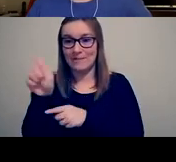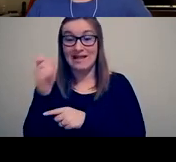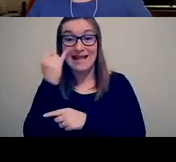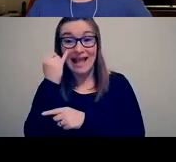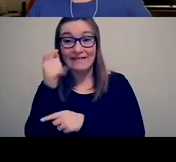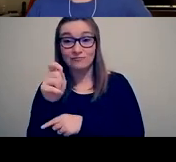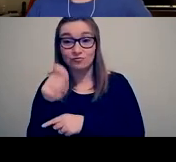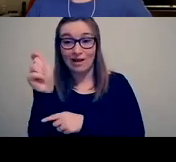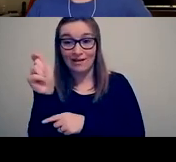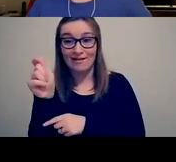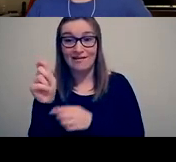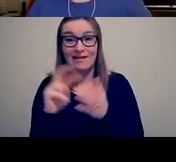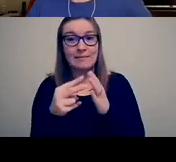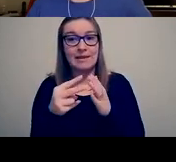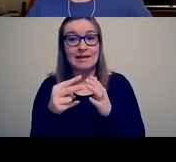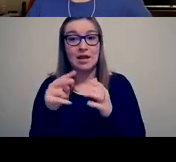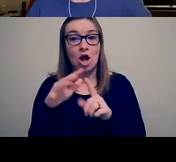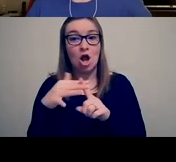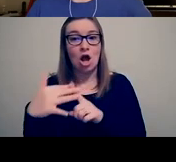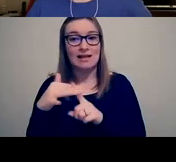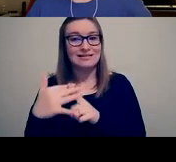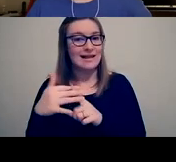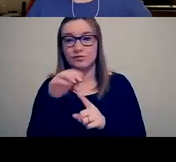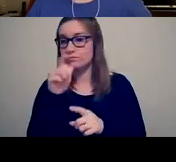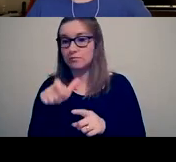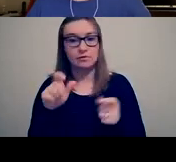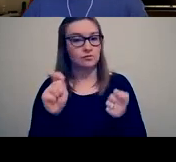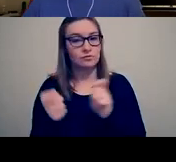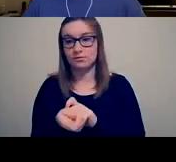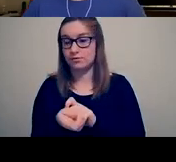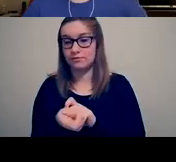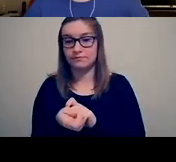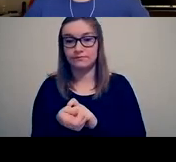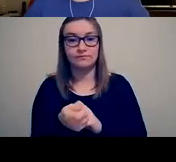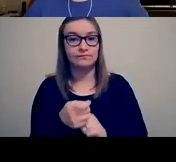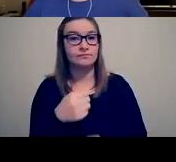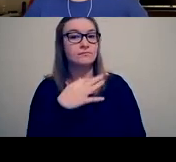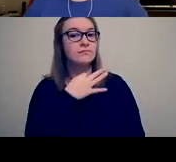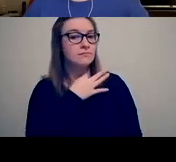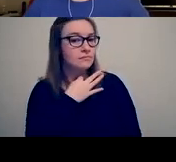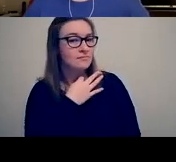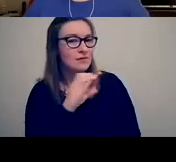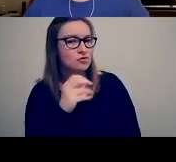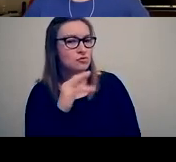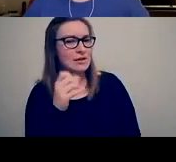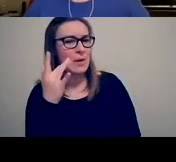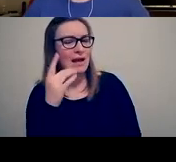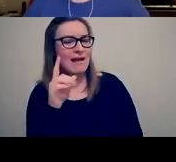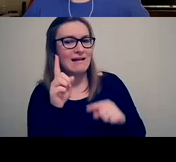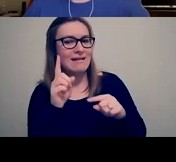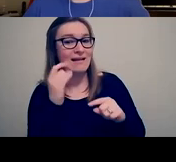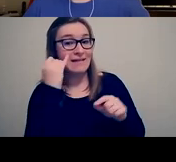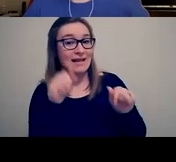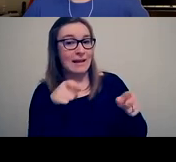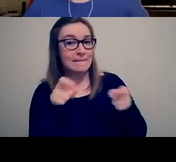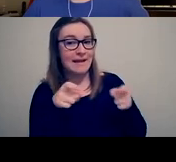not have a change in context. So, well, I wonder, Chris, why can't he manage, if he could manage focus